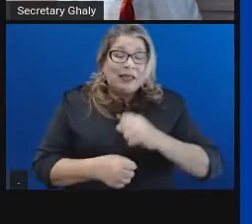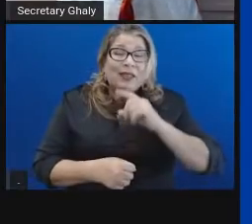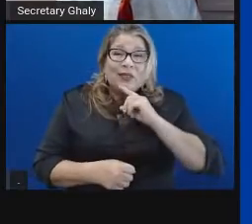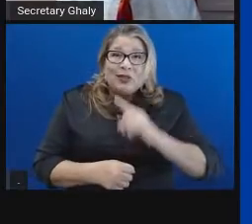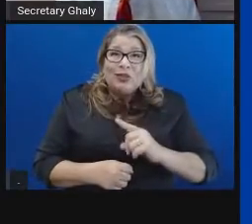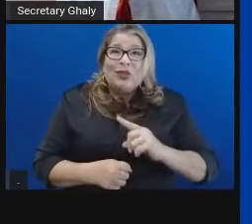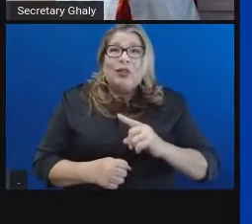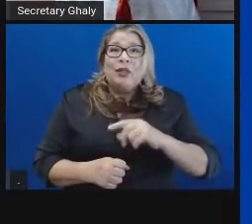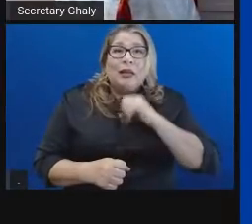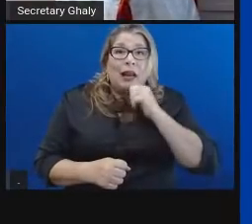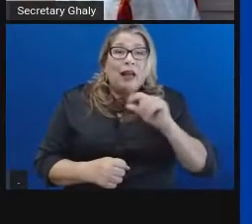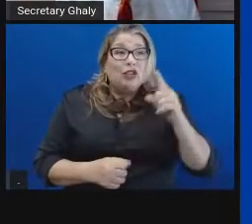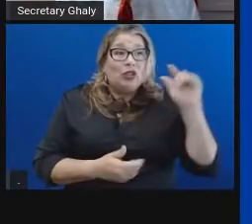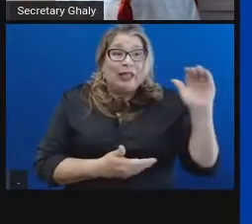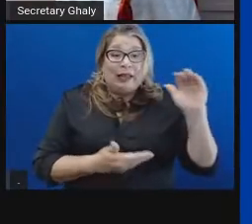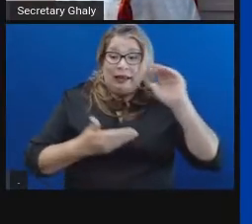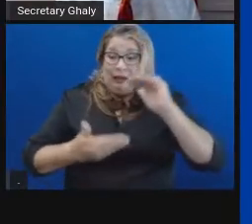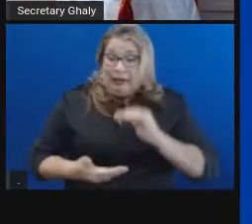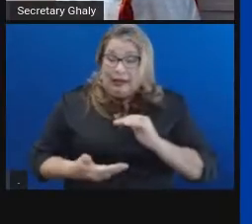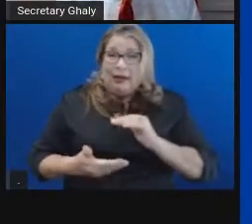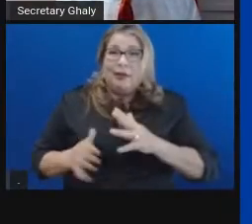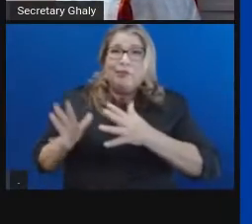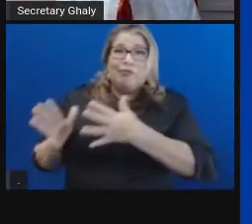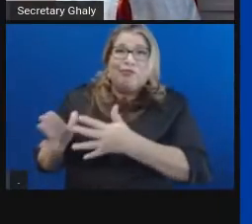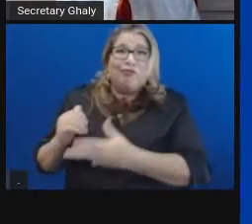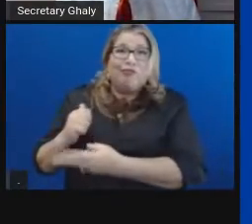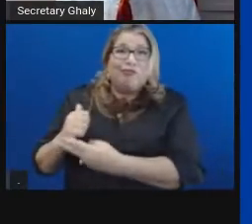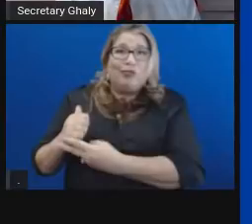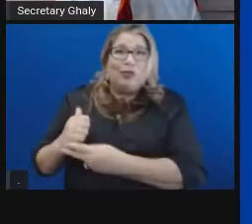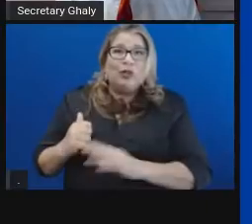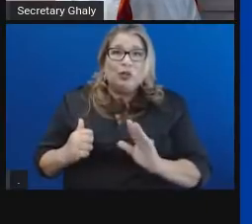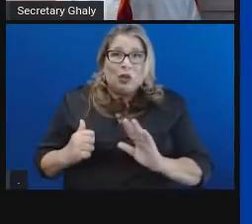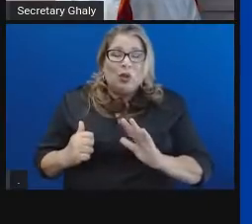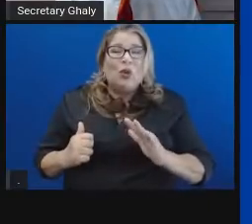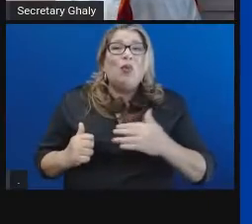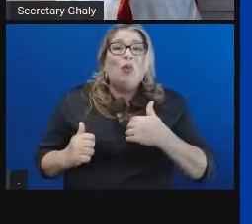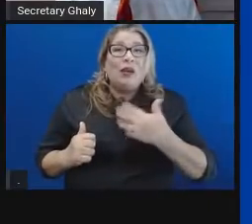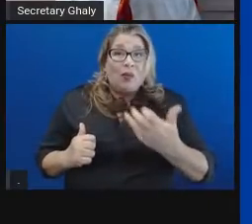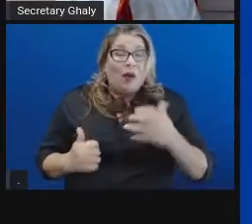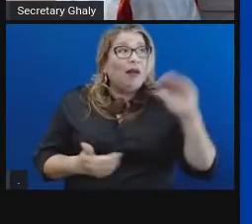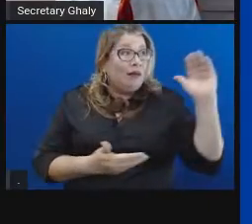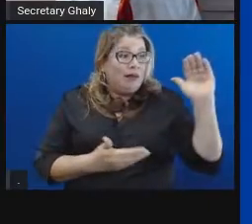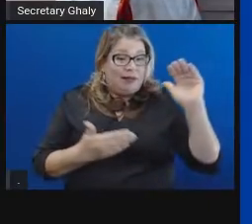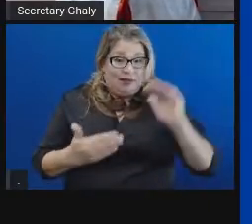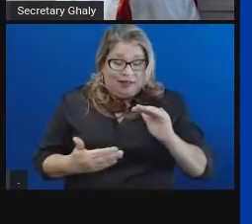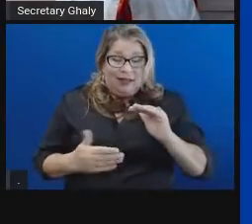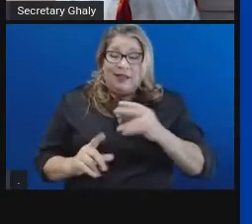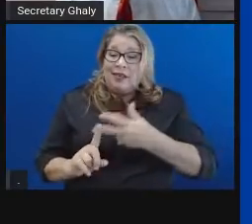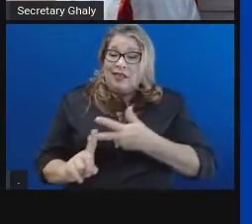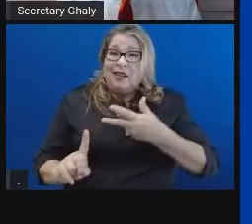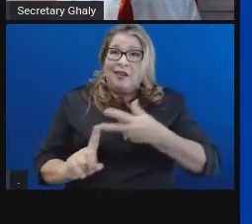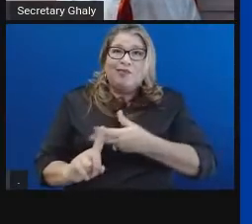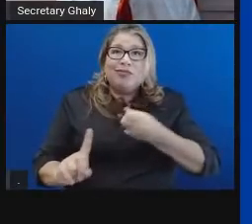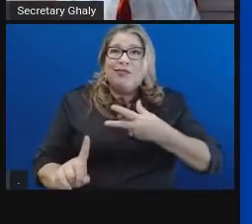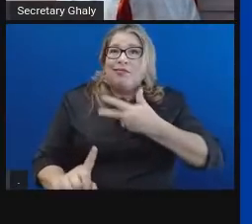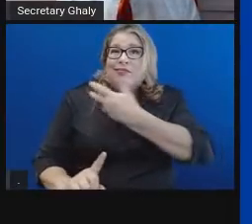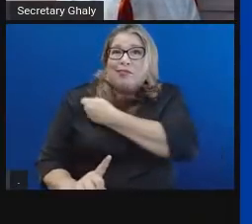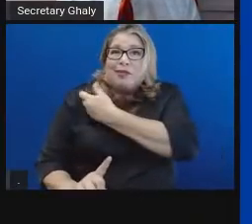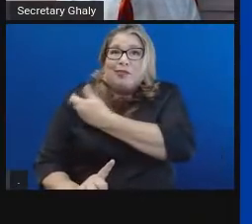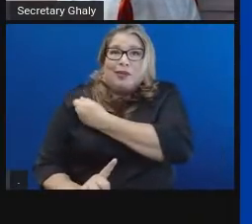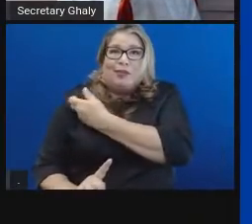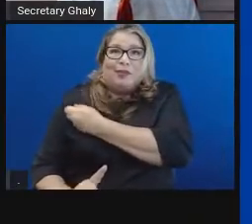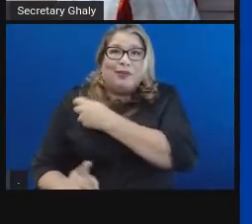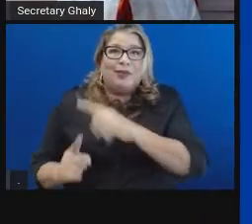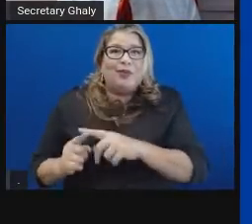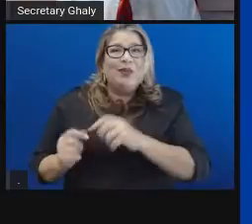in freezers, but actually out of the freezer, into the syringe, into the shoulder of many, many Californians, so